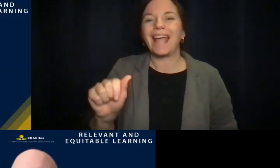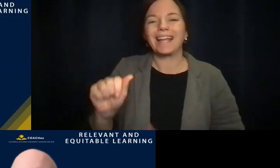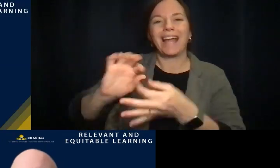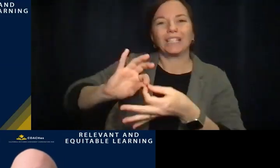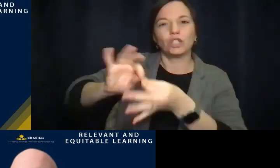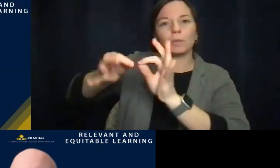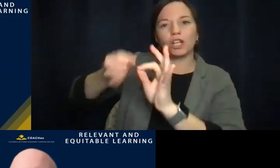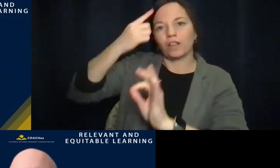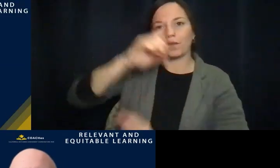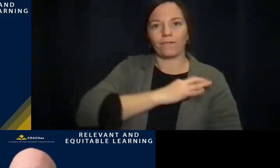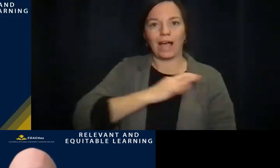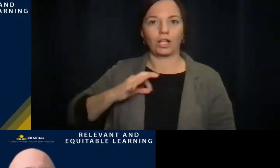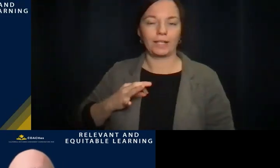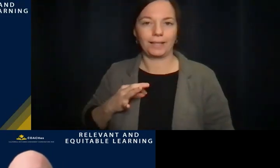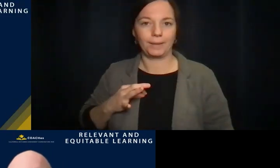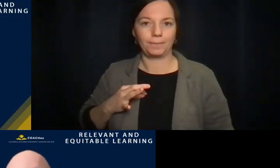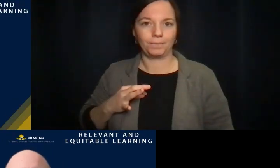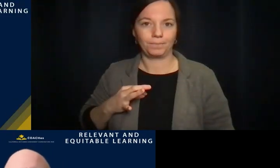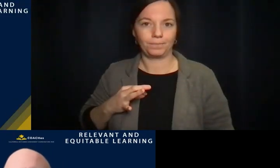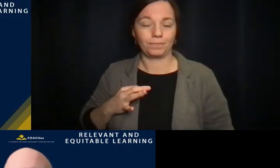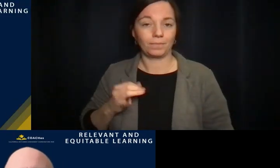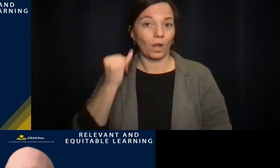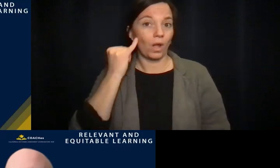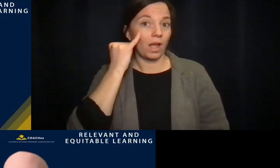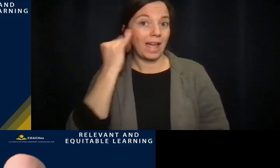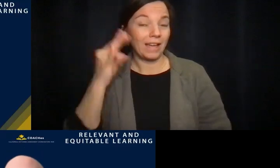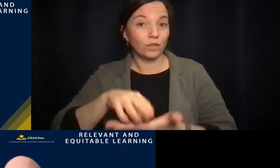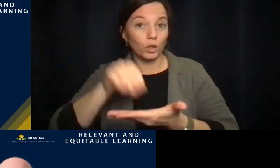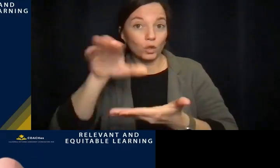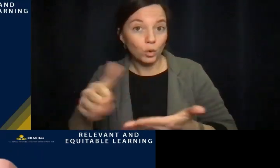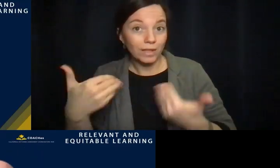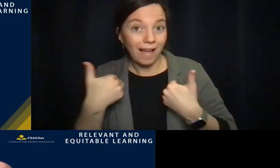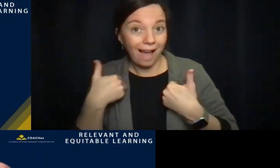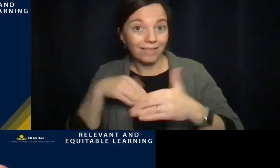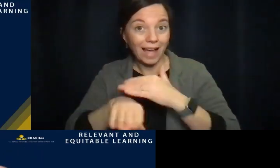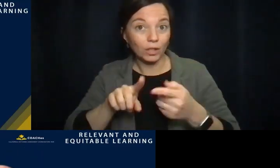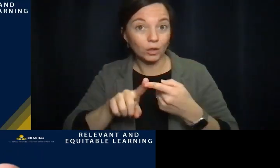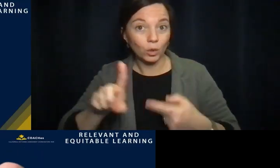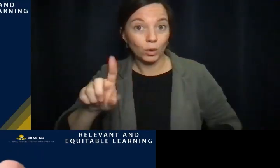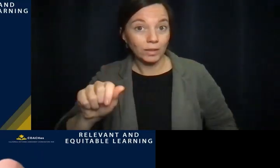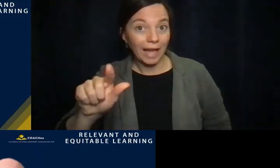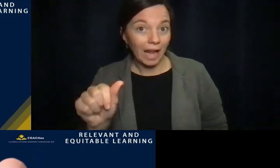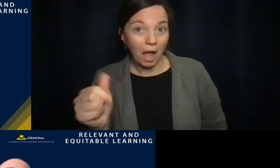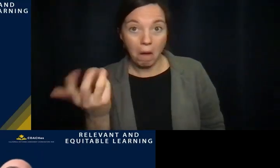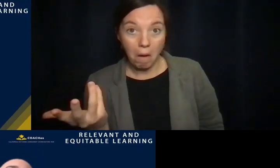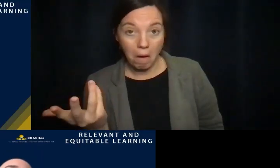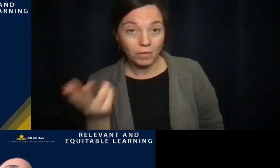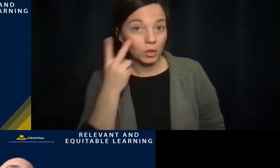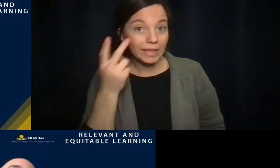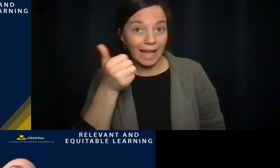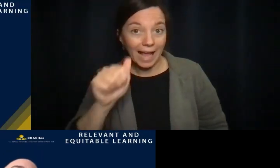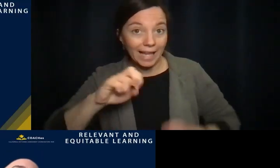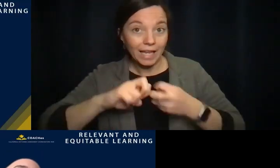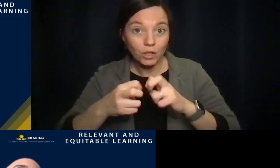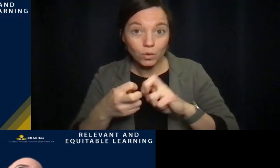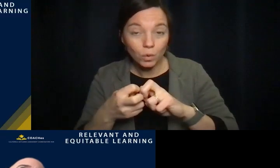for faculty? What if students have access to the data? Do you see any issues, and how it